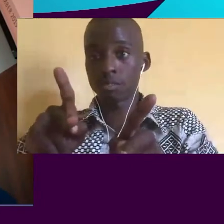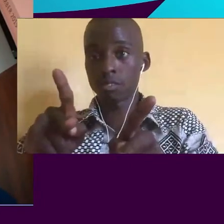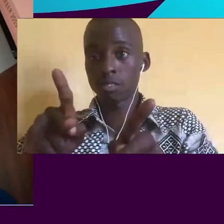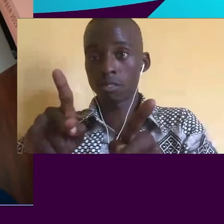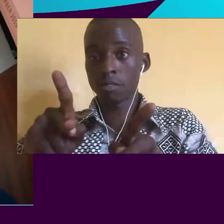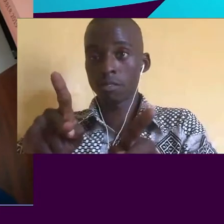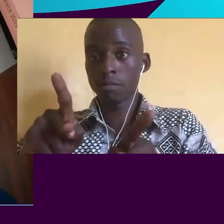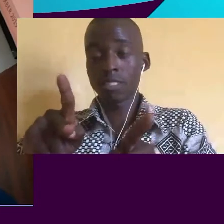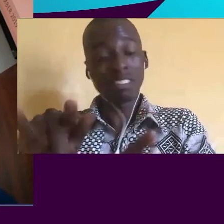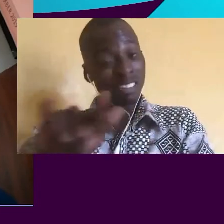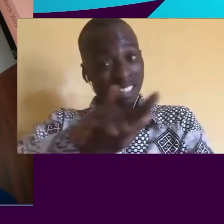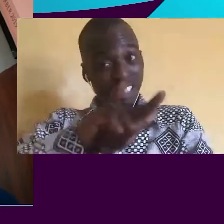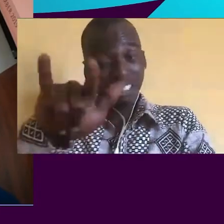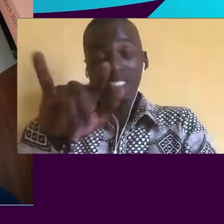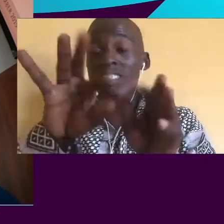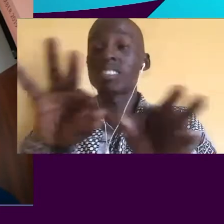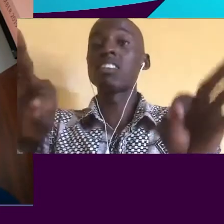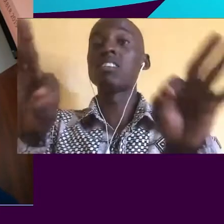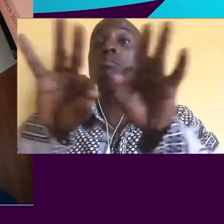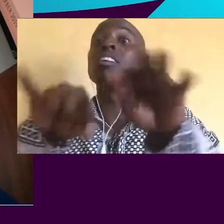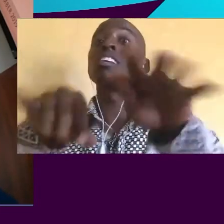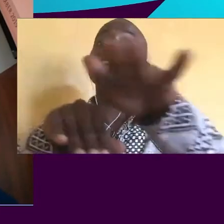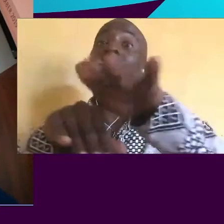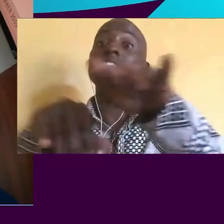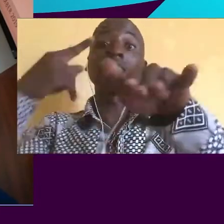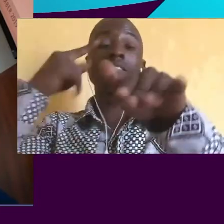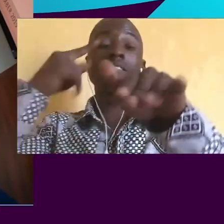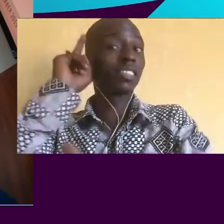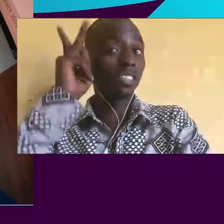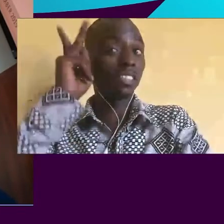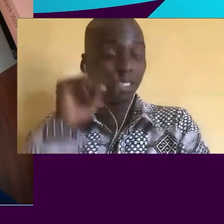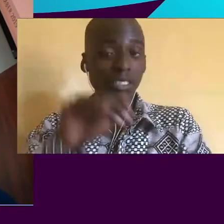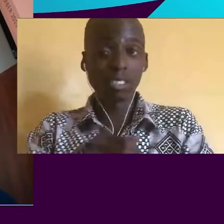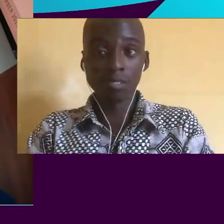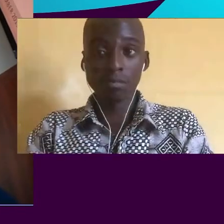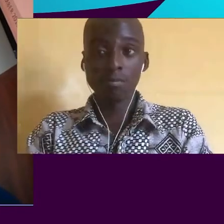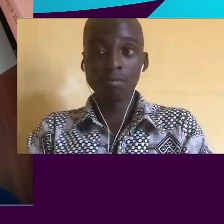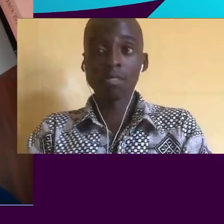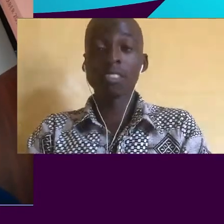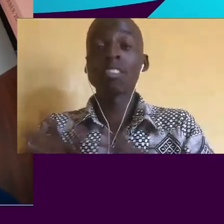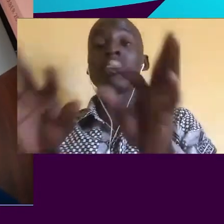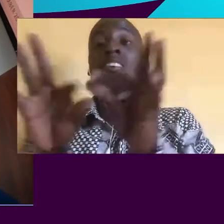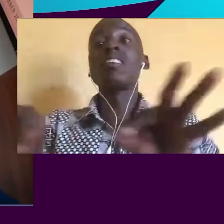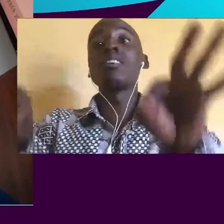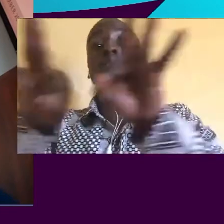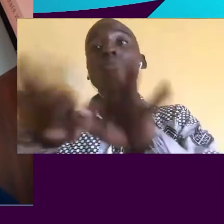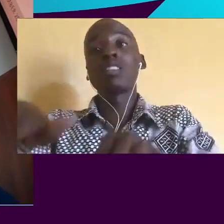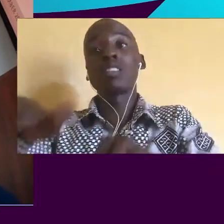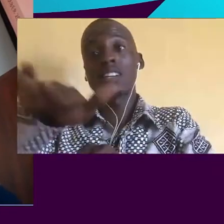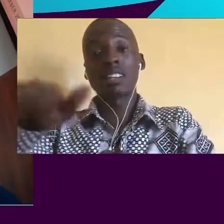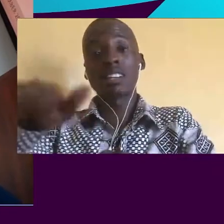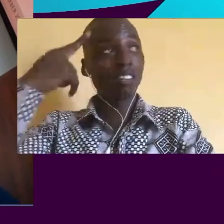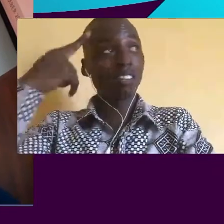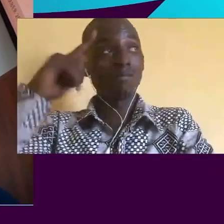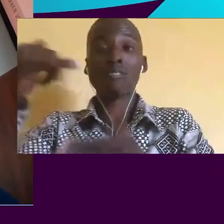an important area for skilling. It's an important area for income generation.